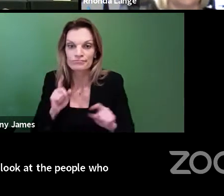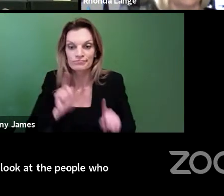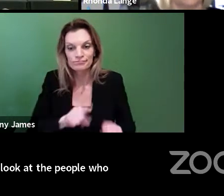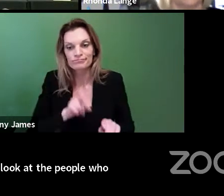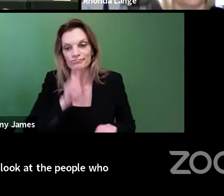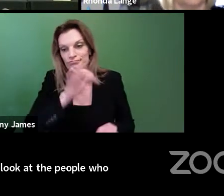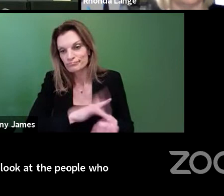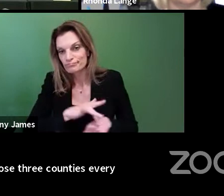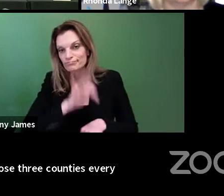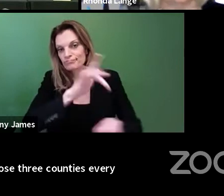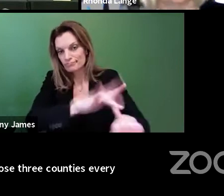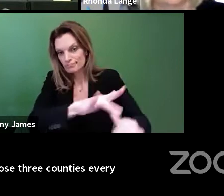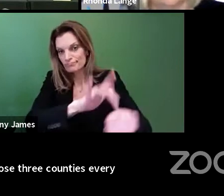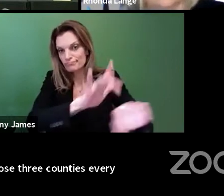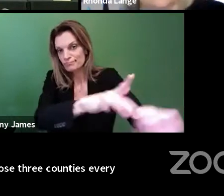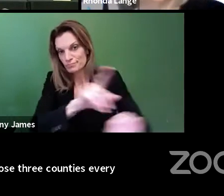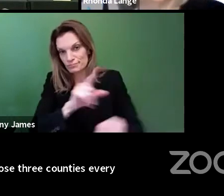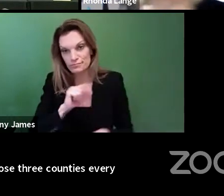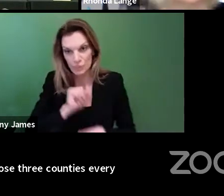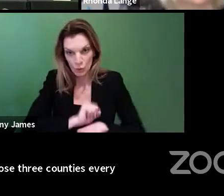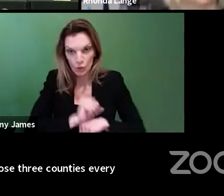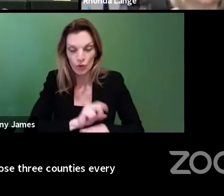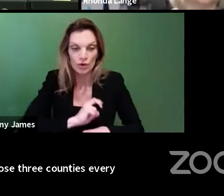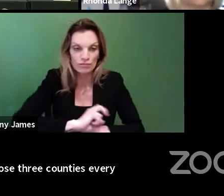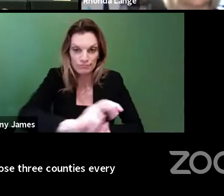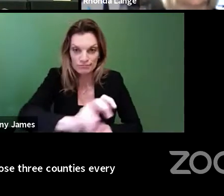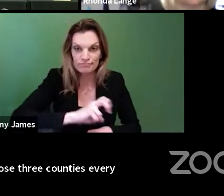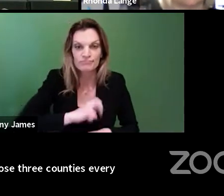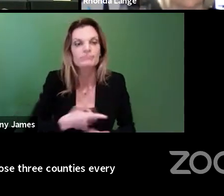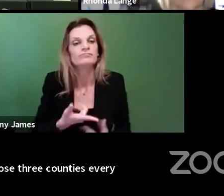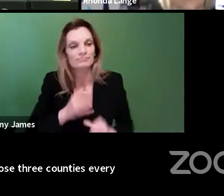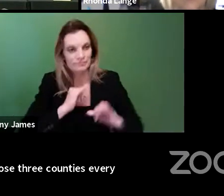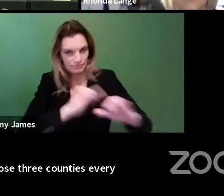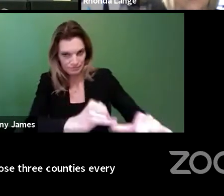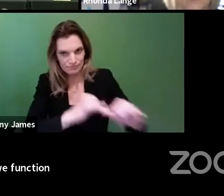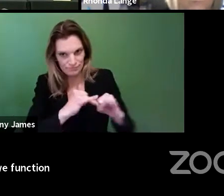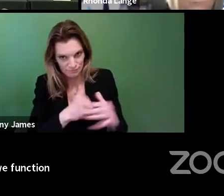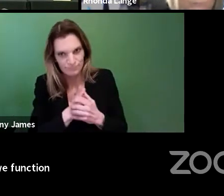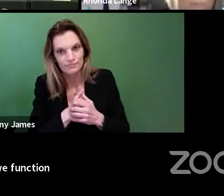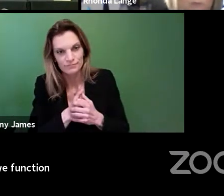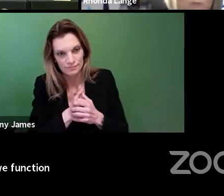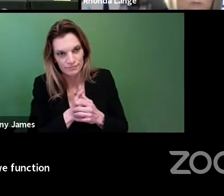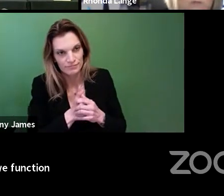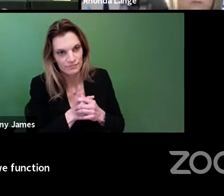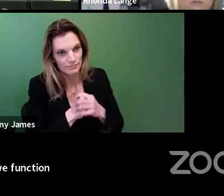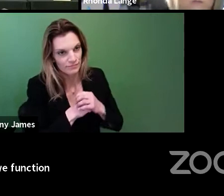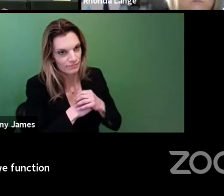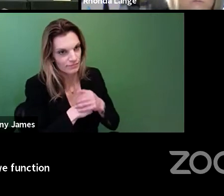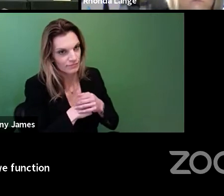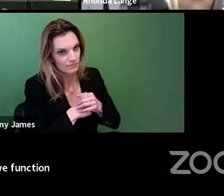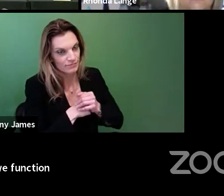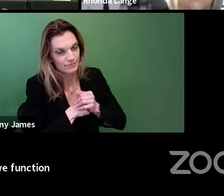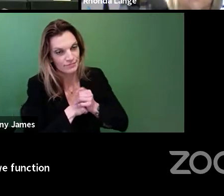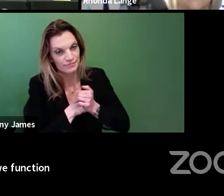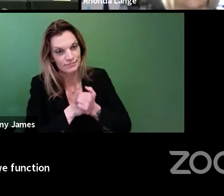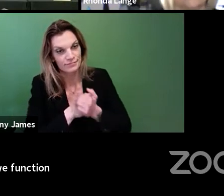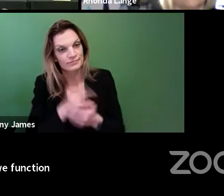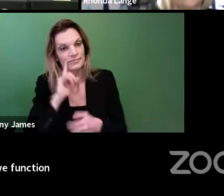work, we function very, very closely as pretty close to a single